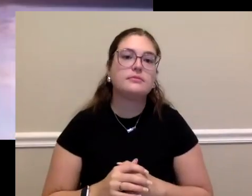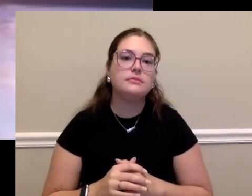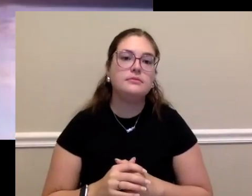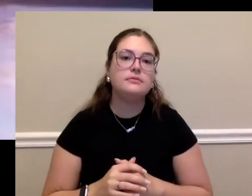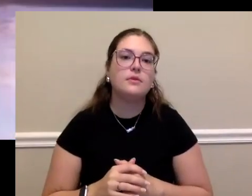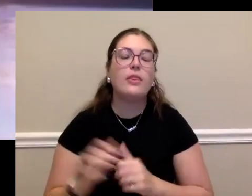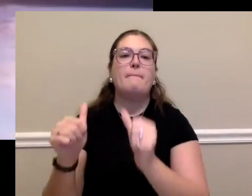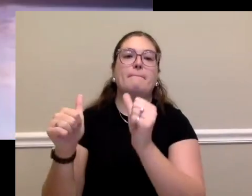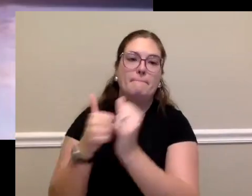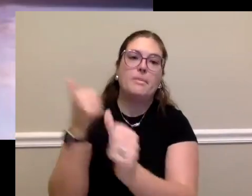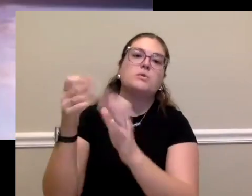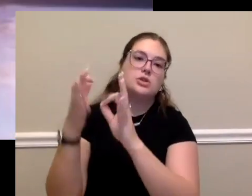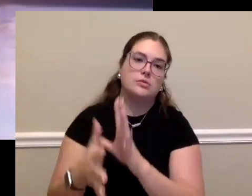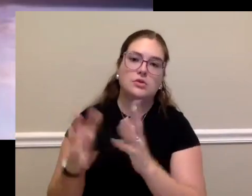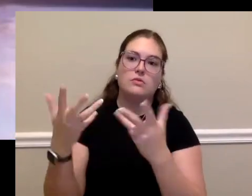of interpreters are doing.